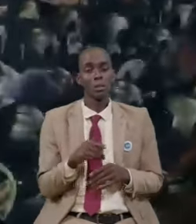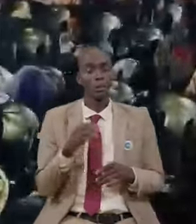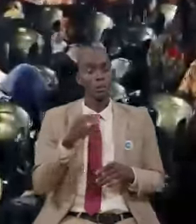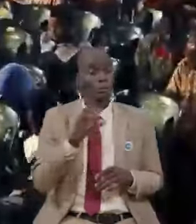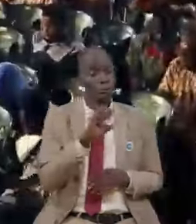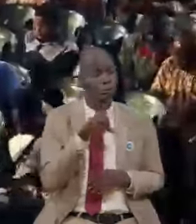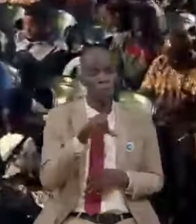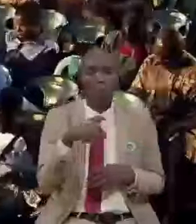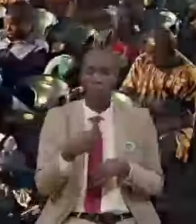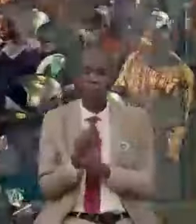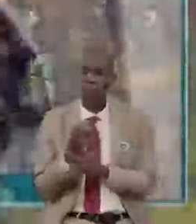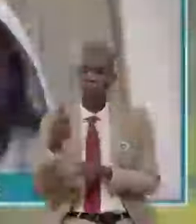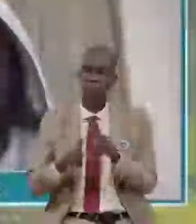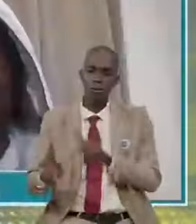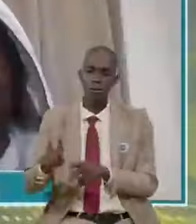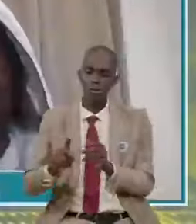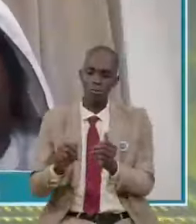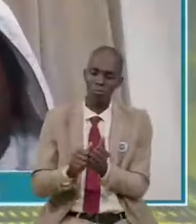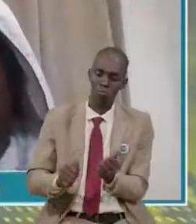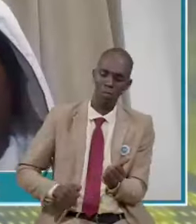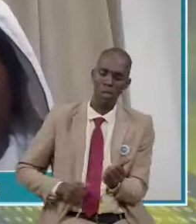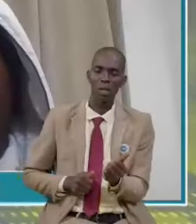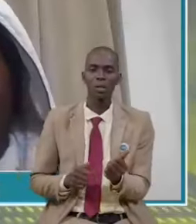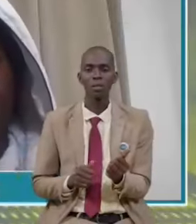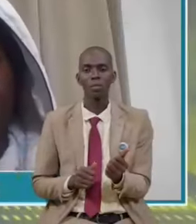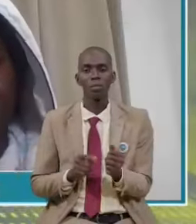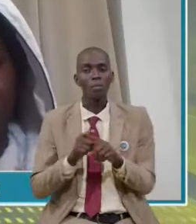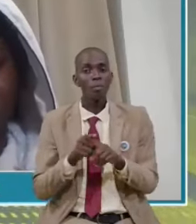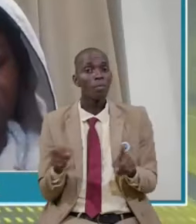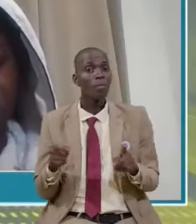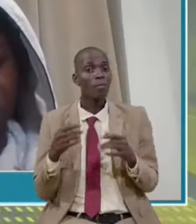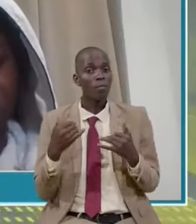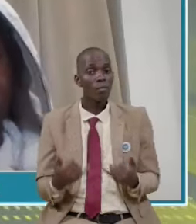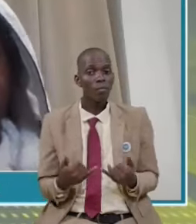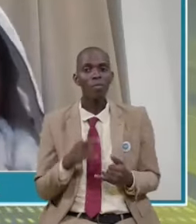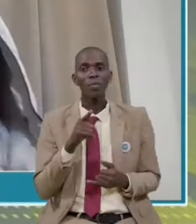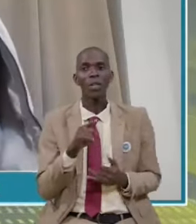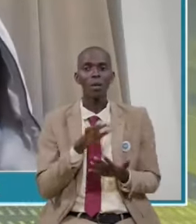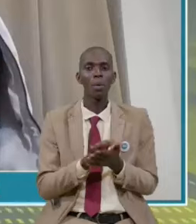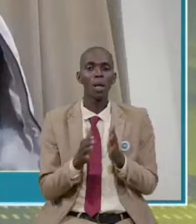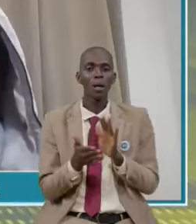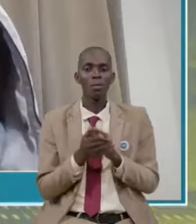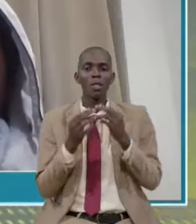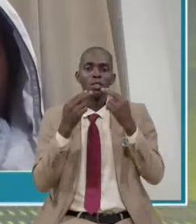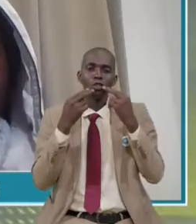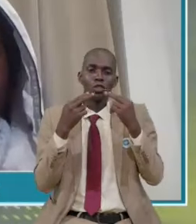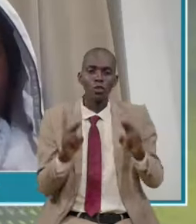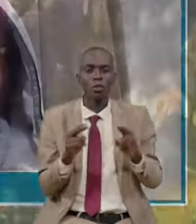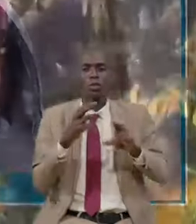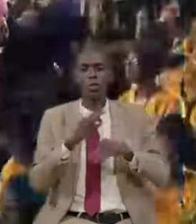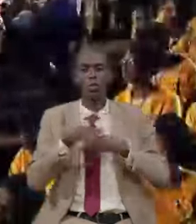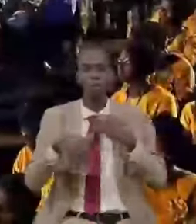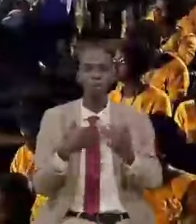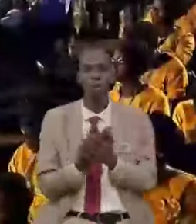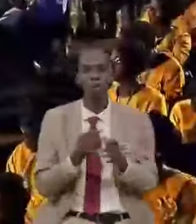go against Christ. But now he became innocent of that kind of evil